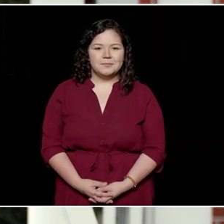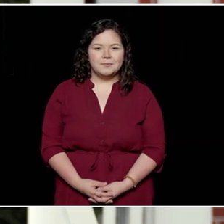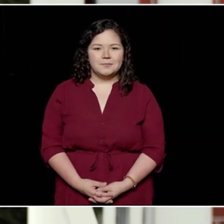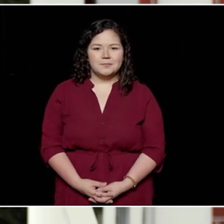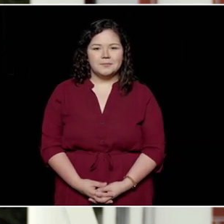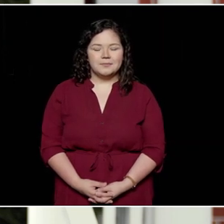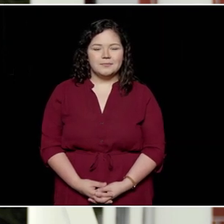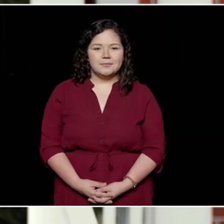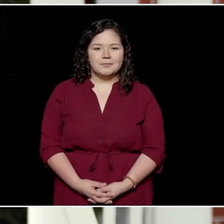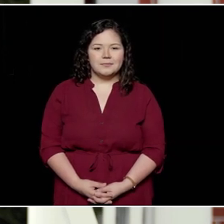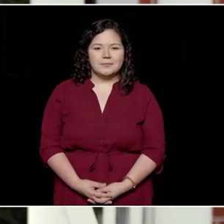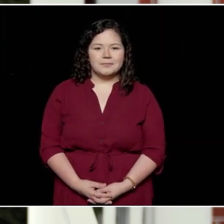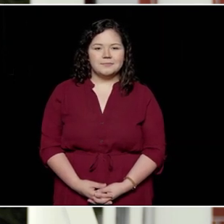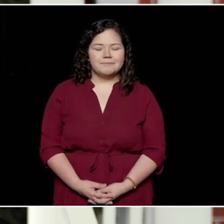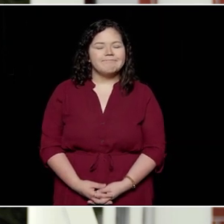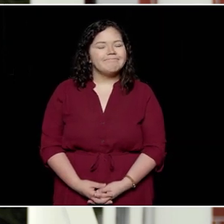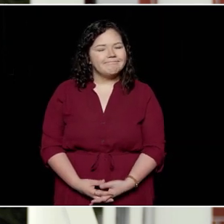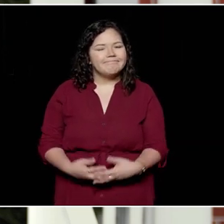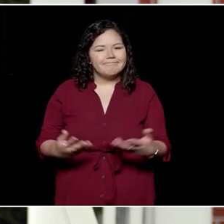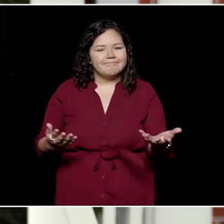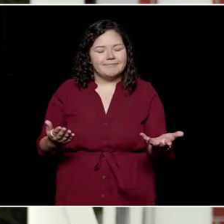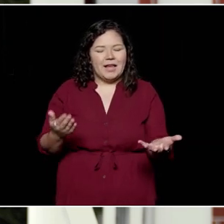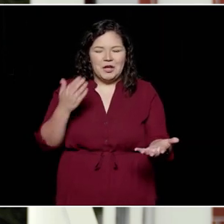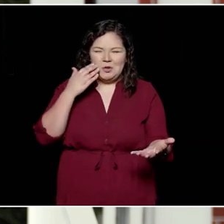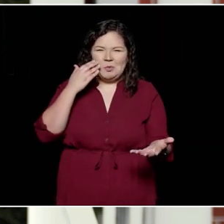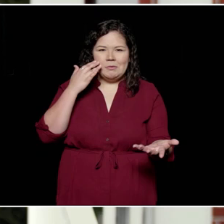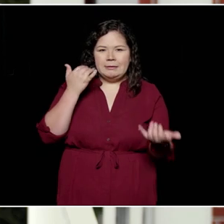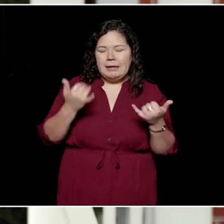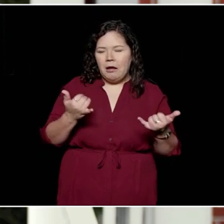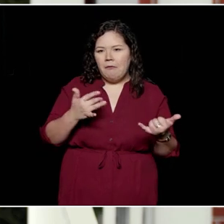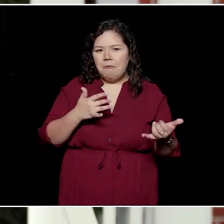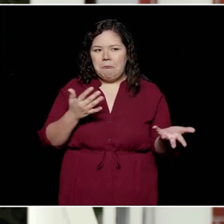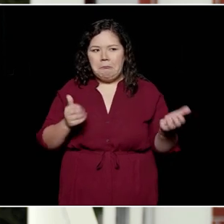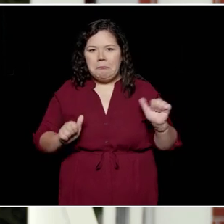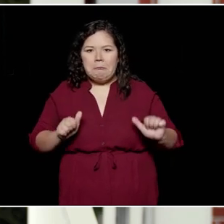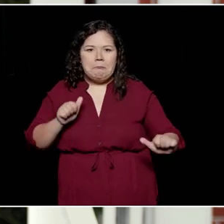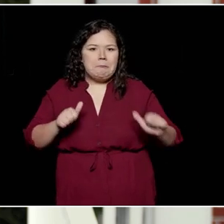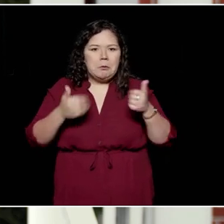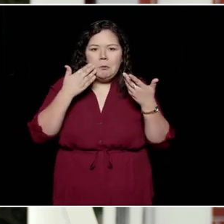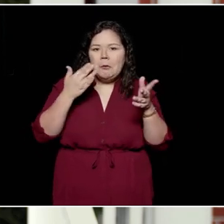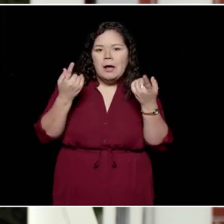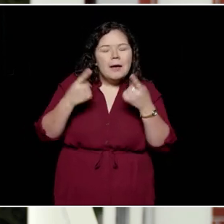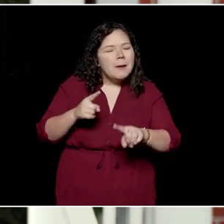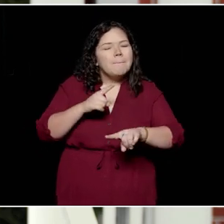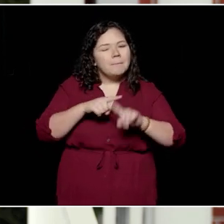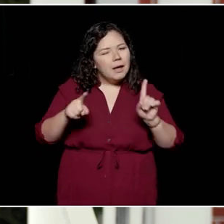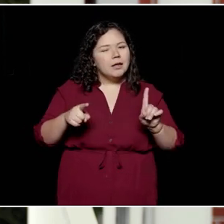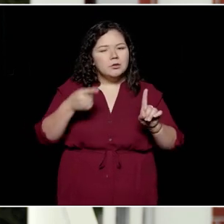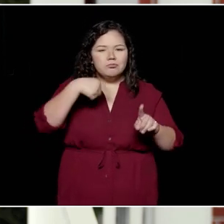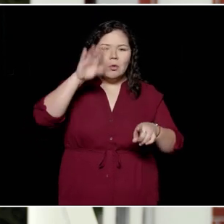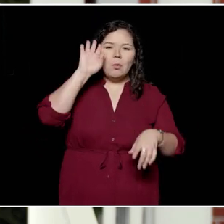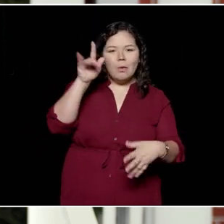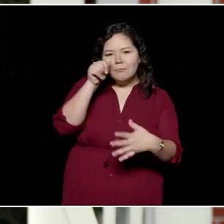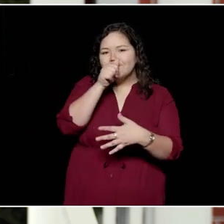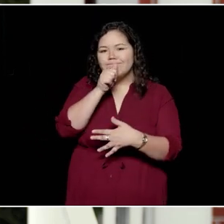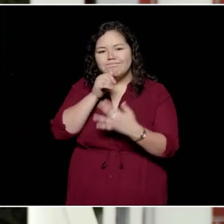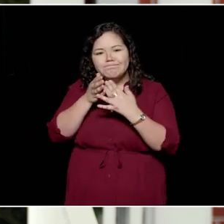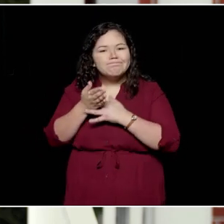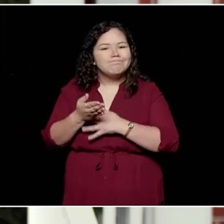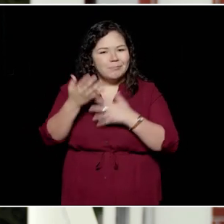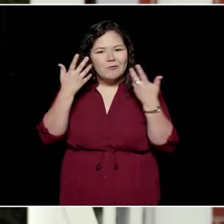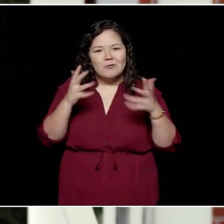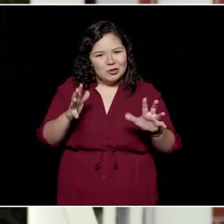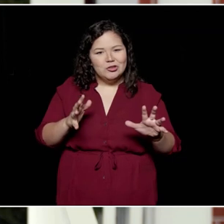aujourd'hui plus que jamais. I know this is an uncertain time, but you were made for this moment. After